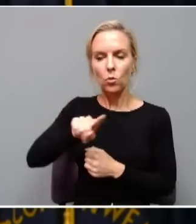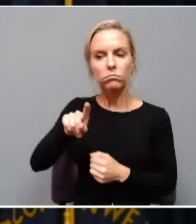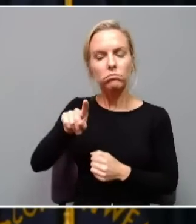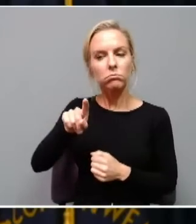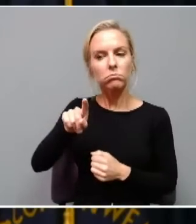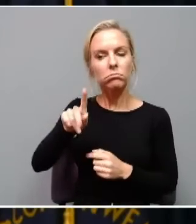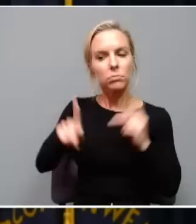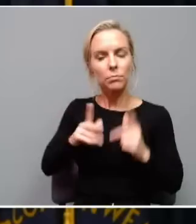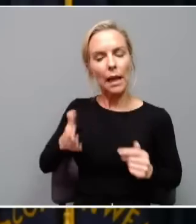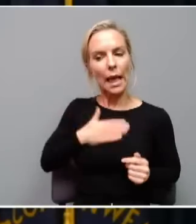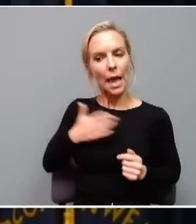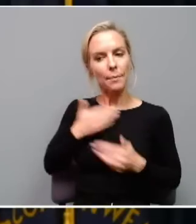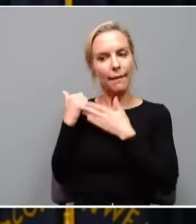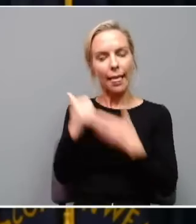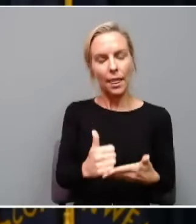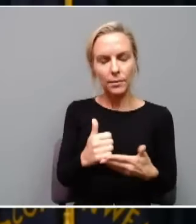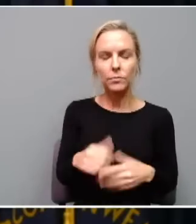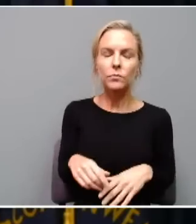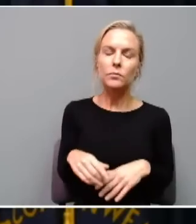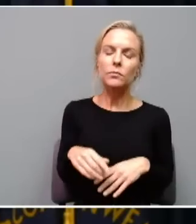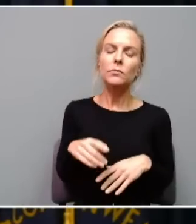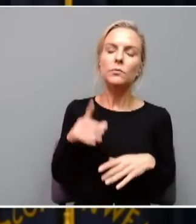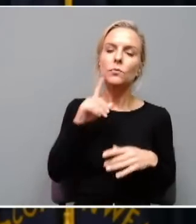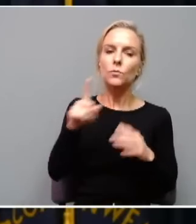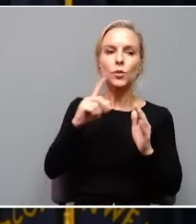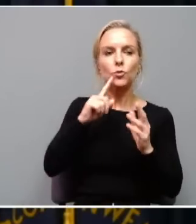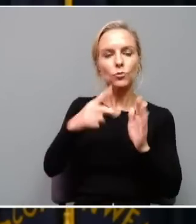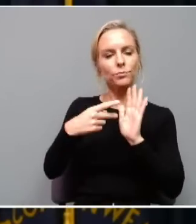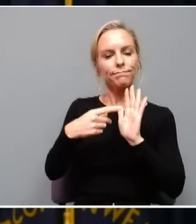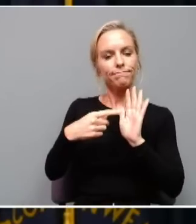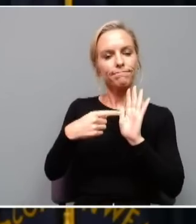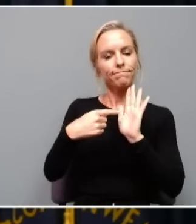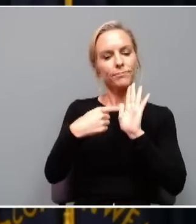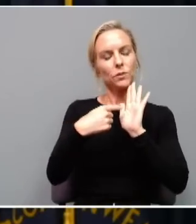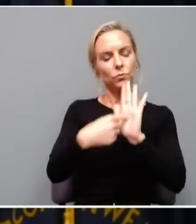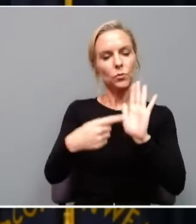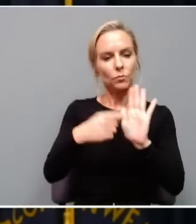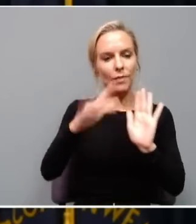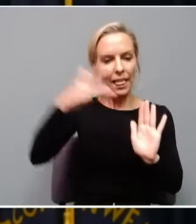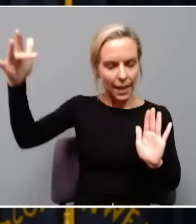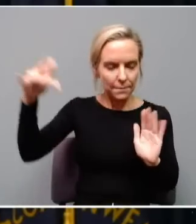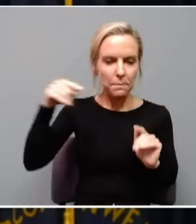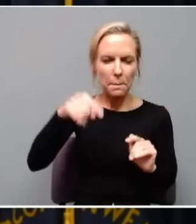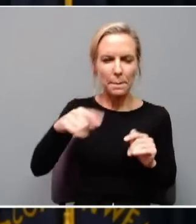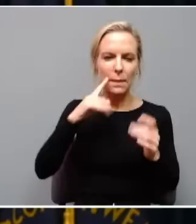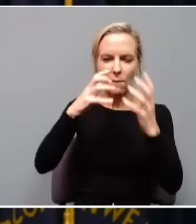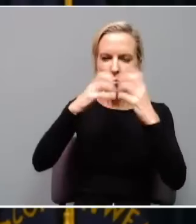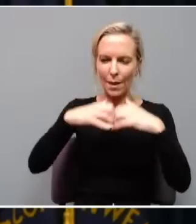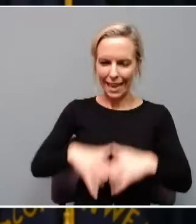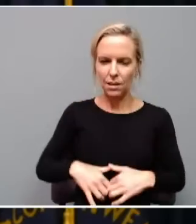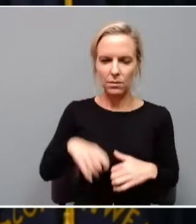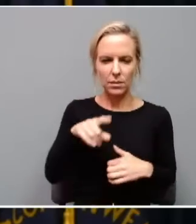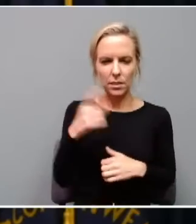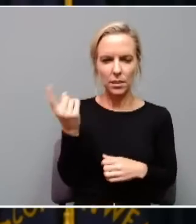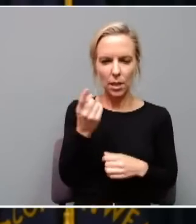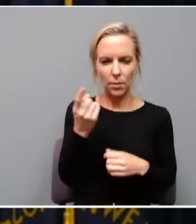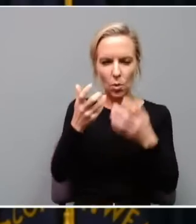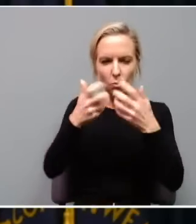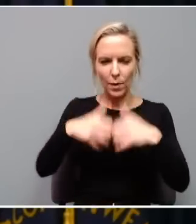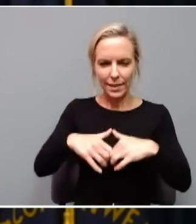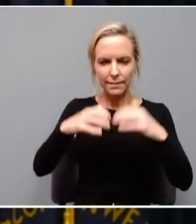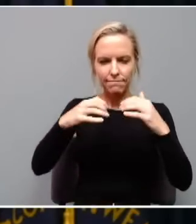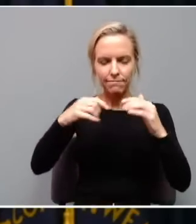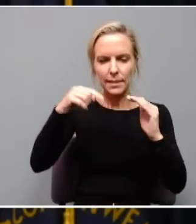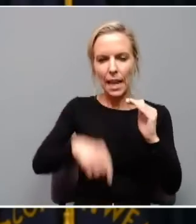out. Also wanted to highlight, and I've got a breakdown in here somewhere,